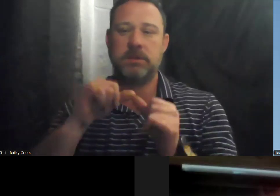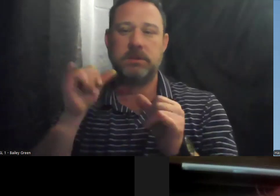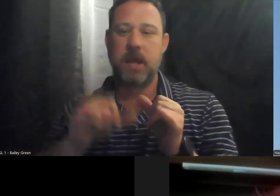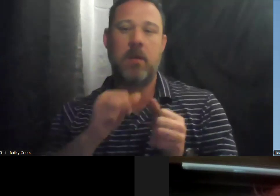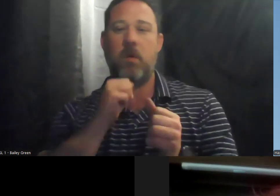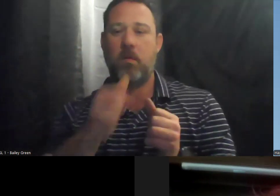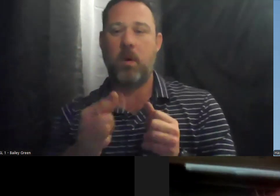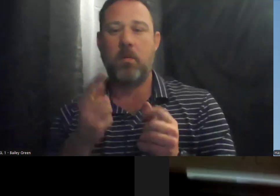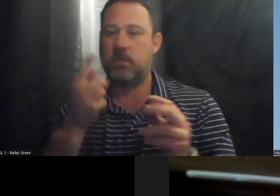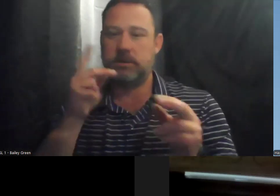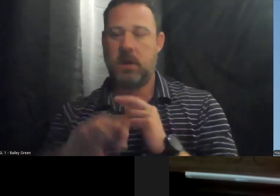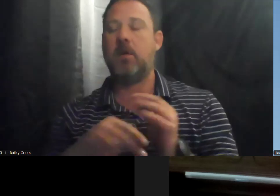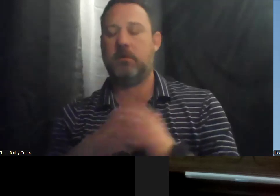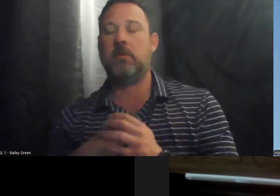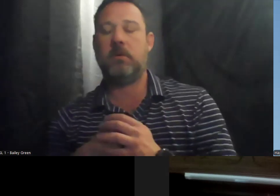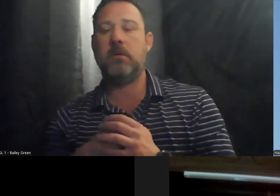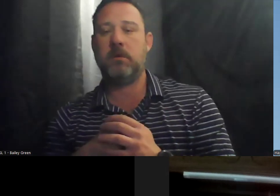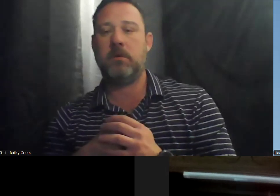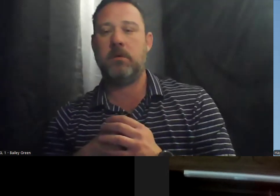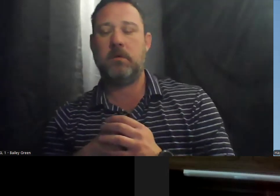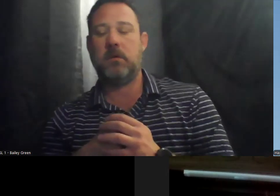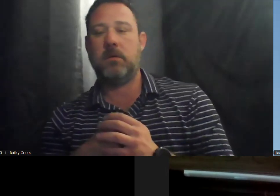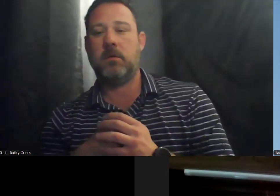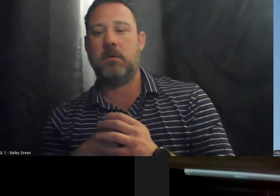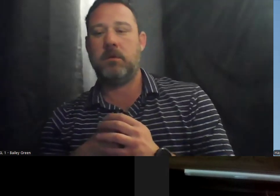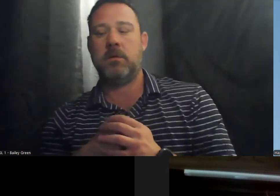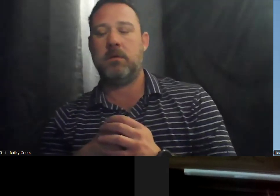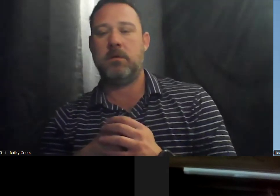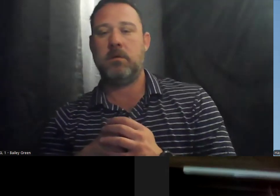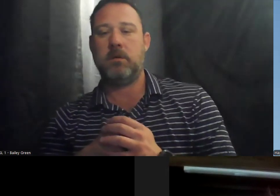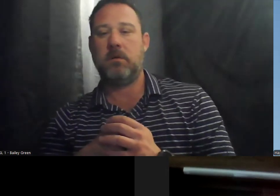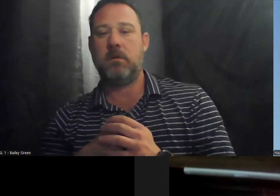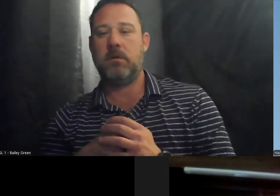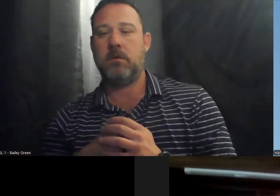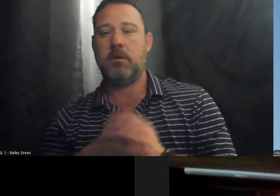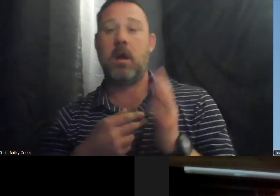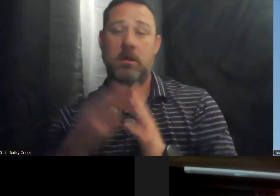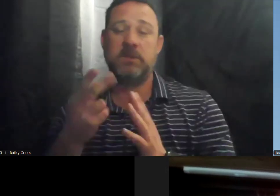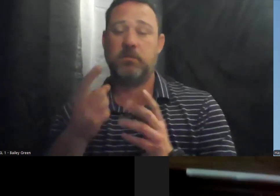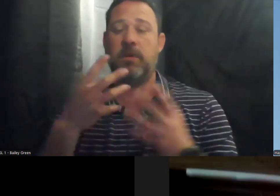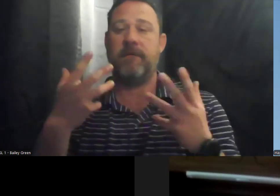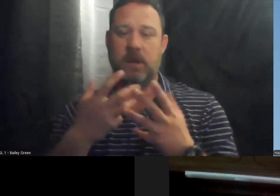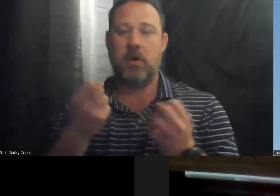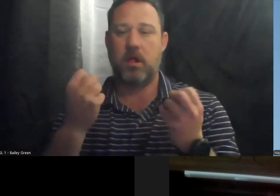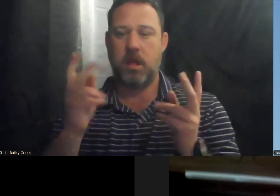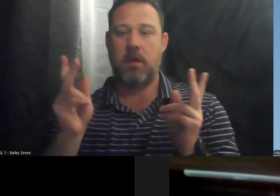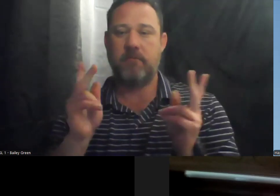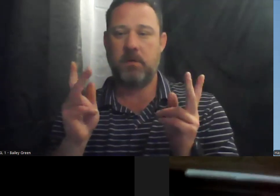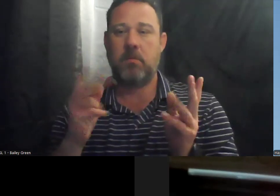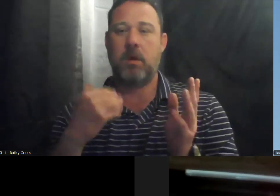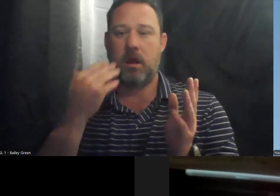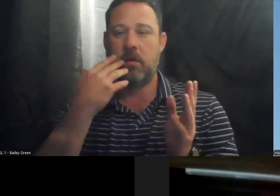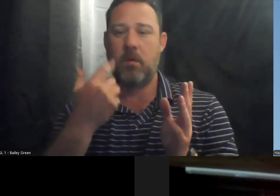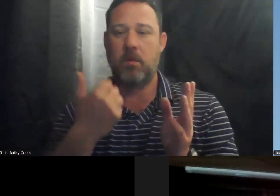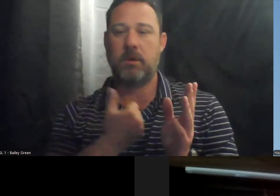for us cuts. And honestly, it's put a fear in a lot of us. And I know with me,